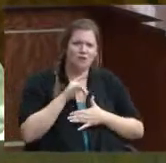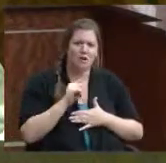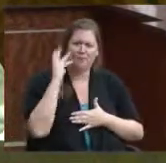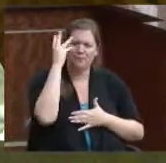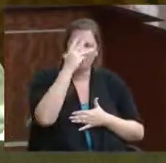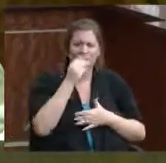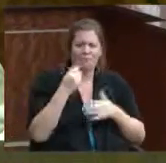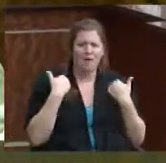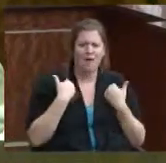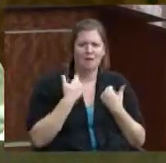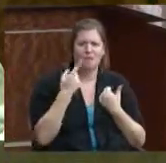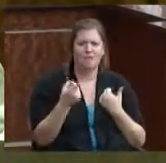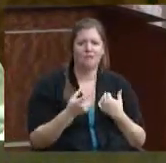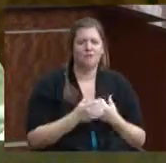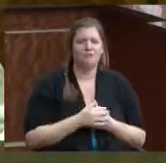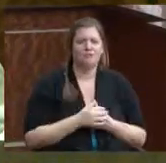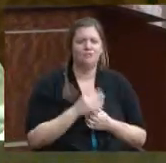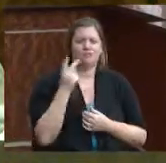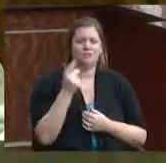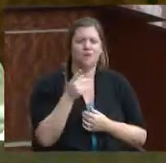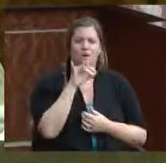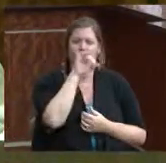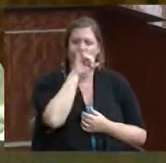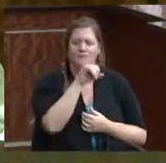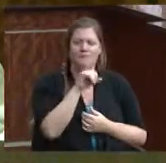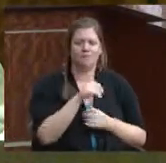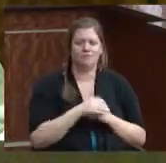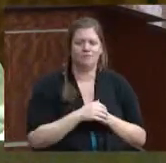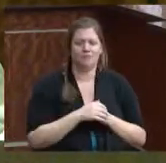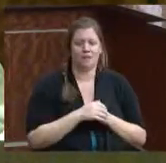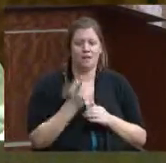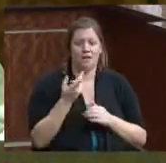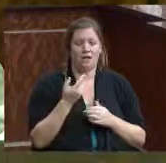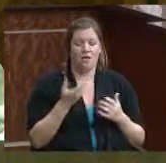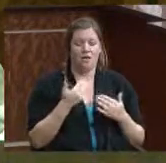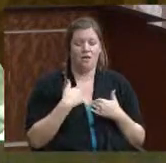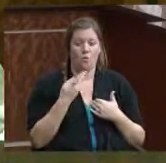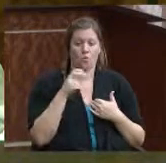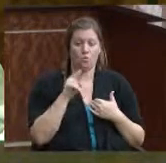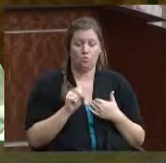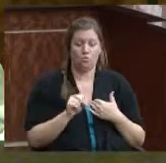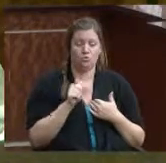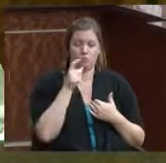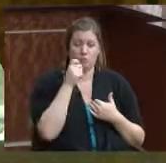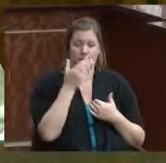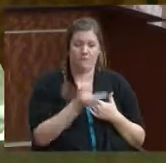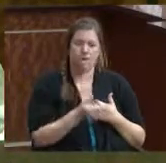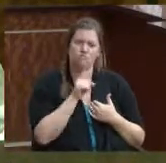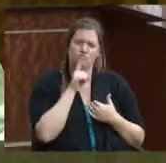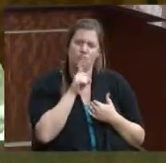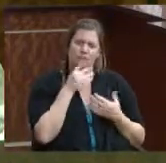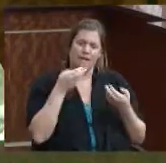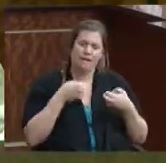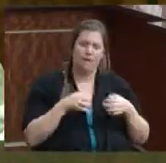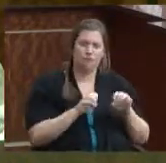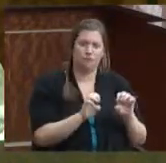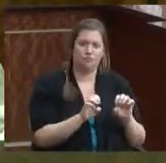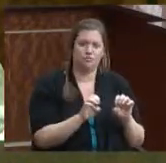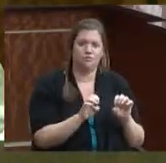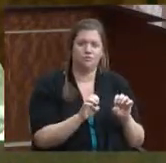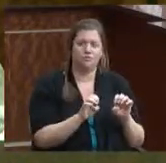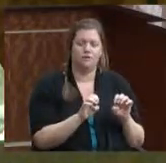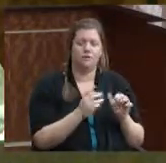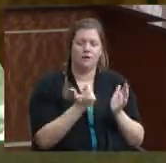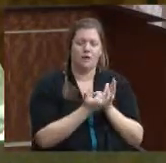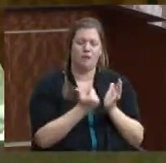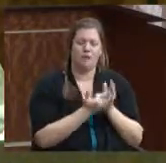beautiful animals out there. The dog lovers and owners who were there really put a lot of effort